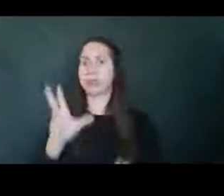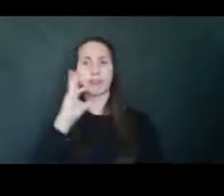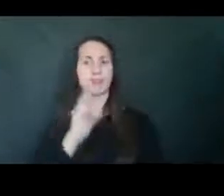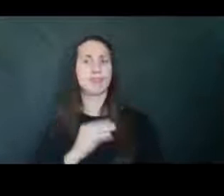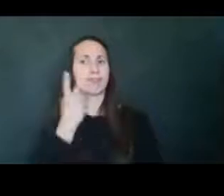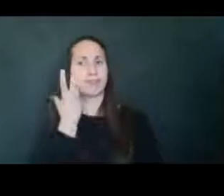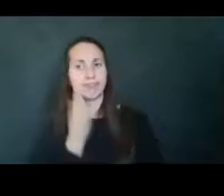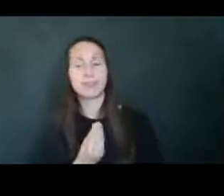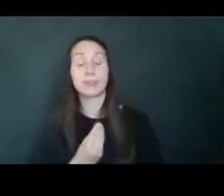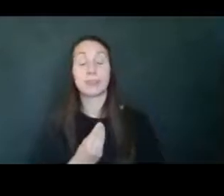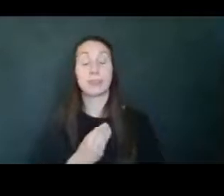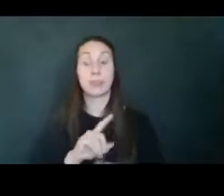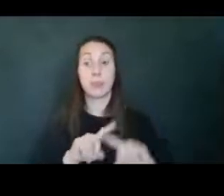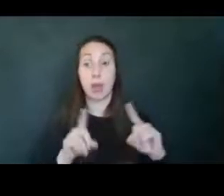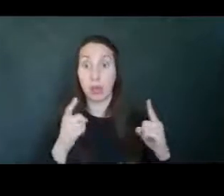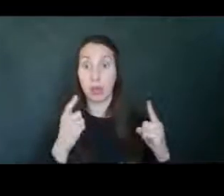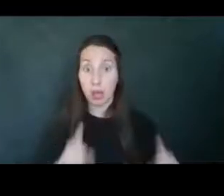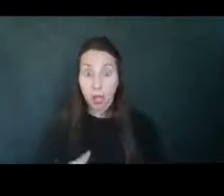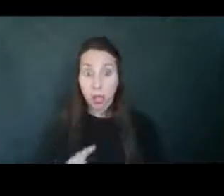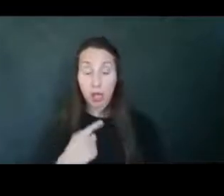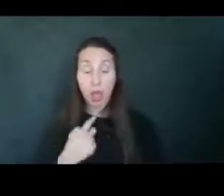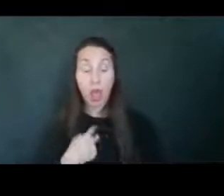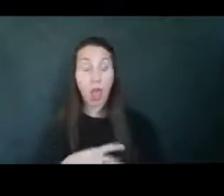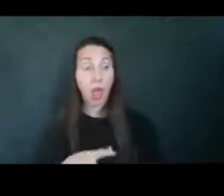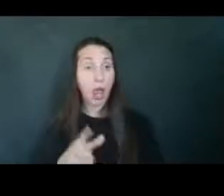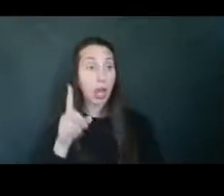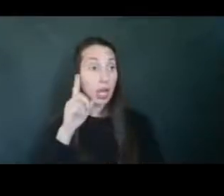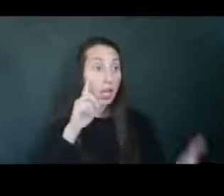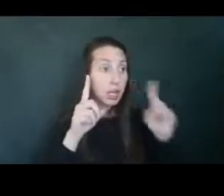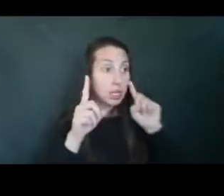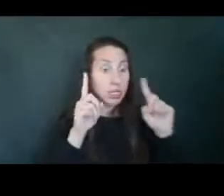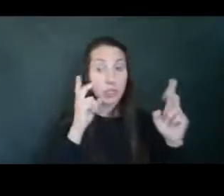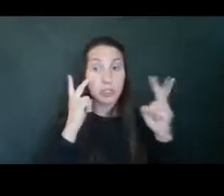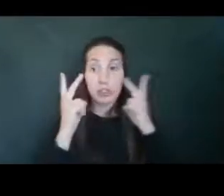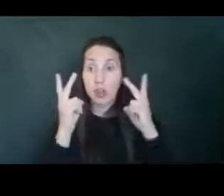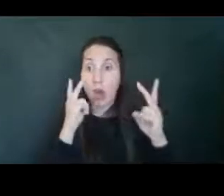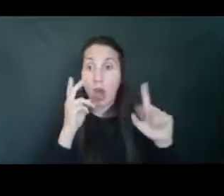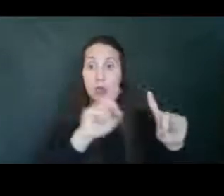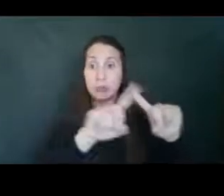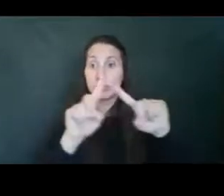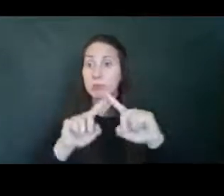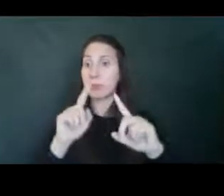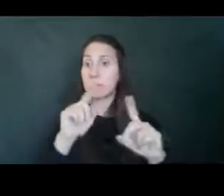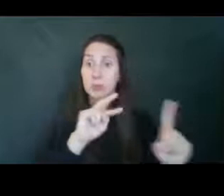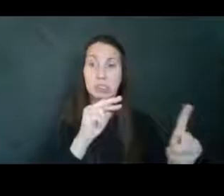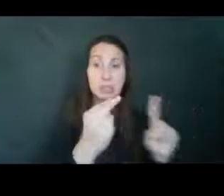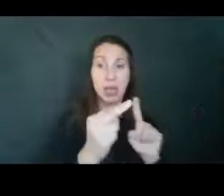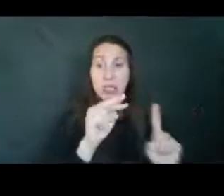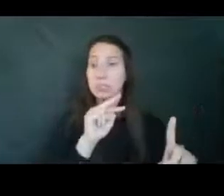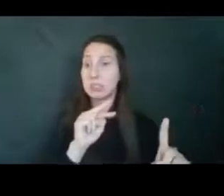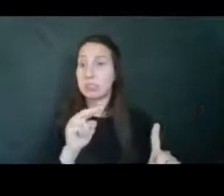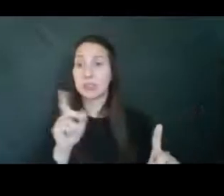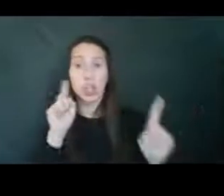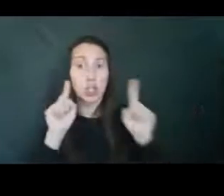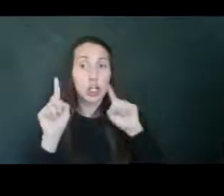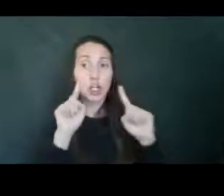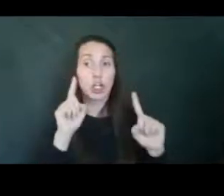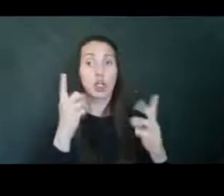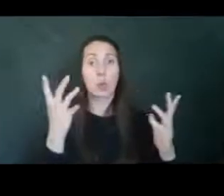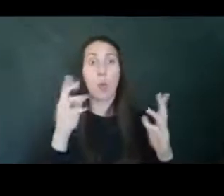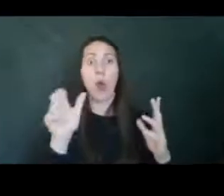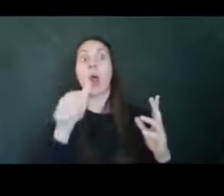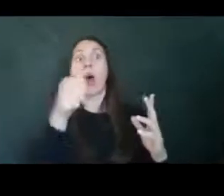was jaw-dropping to hear from people what they were doing, what their small and large agencies, programs,